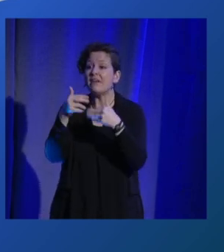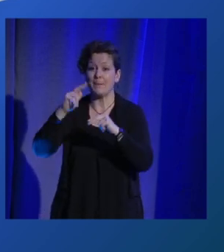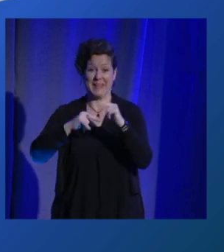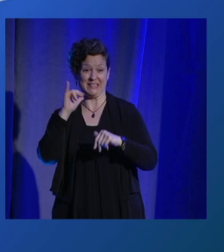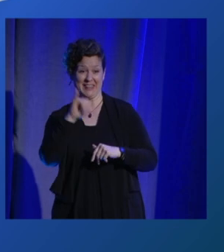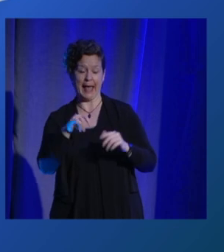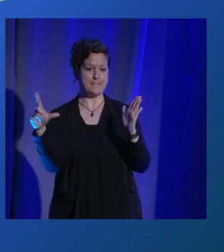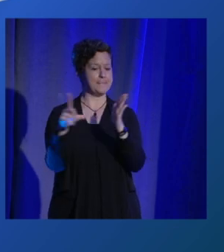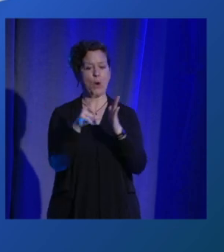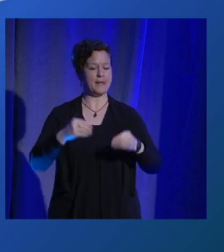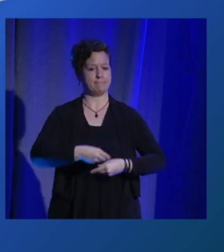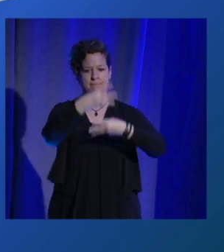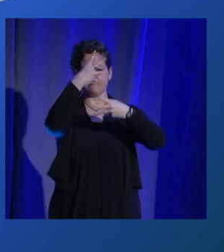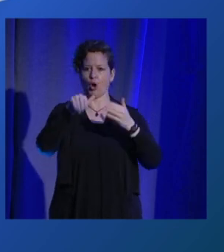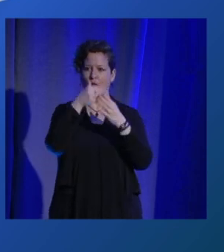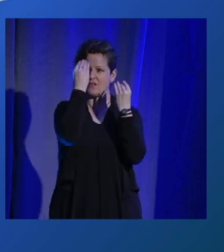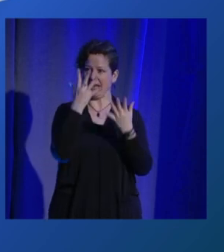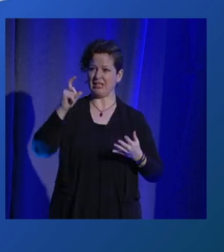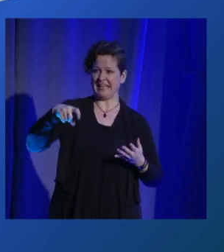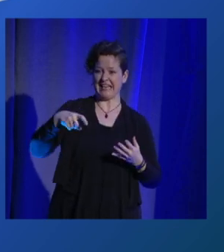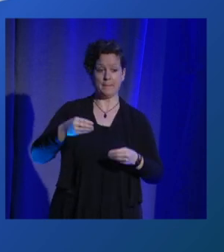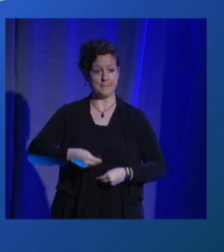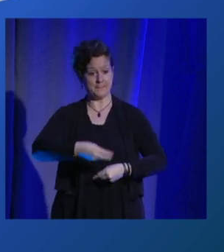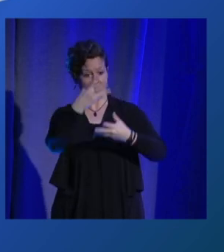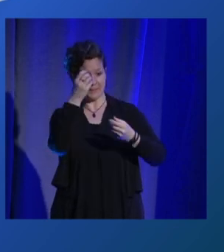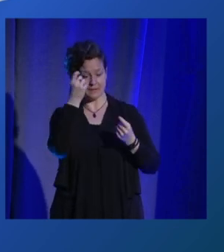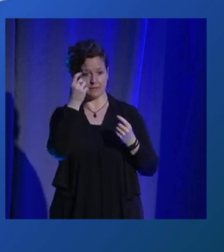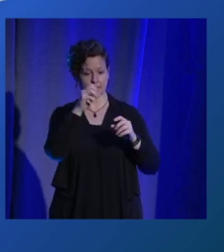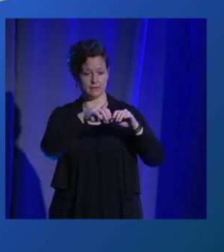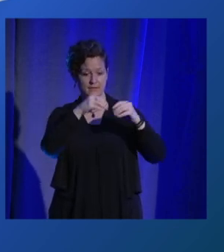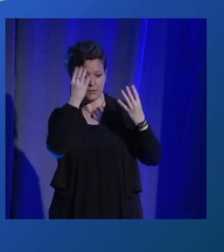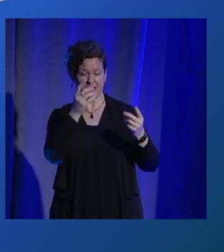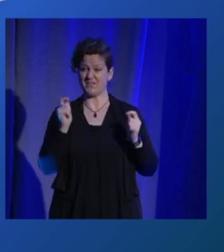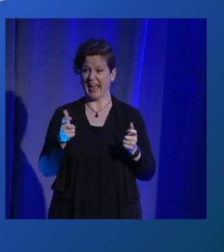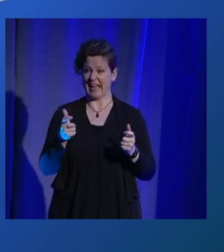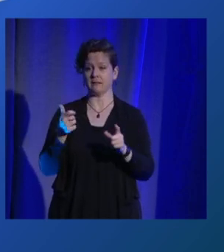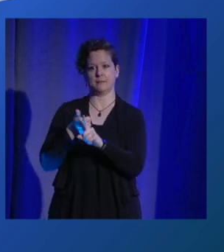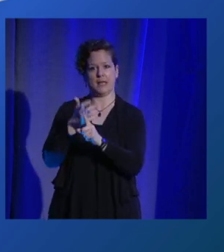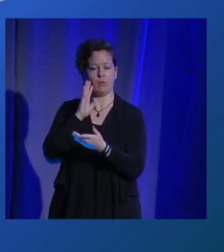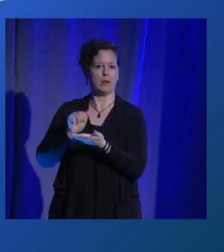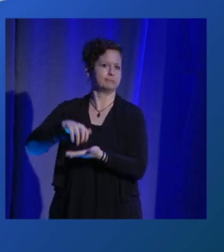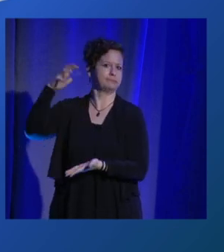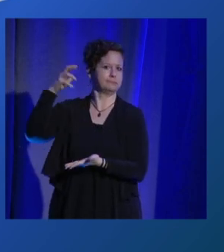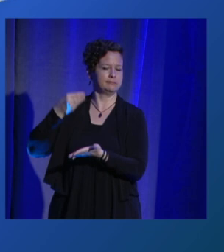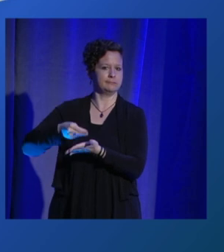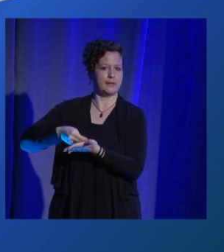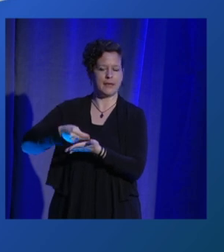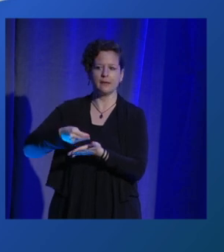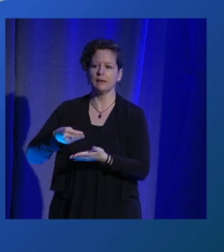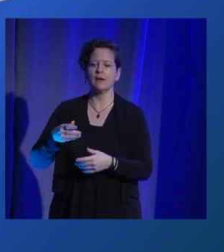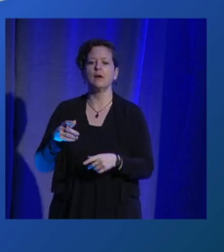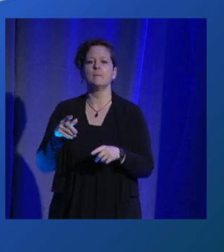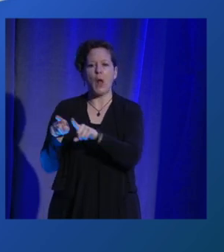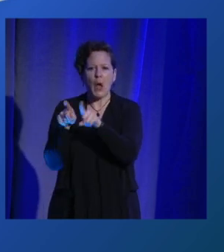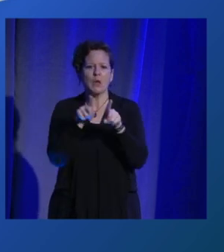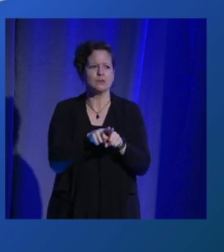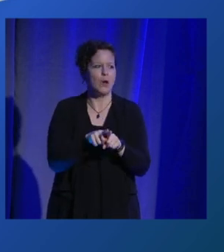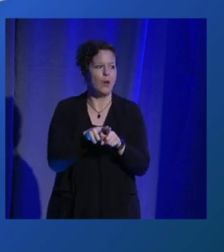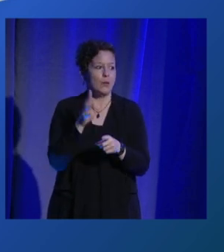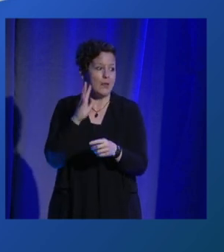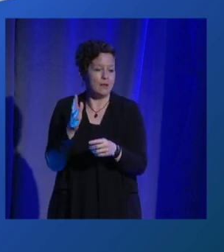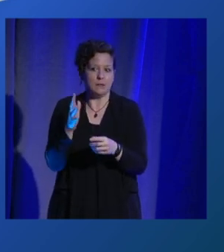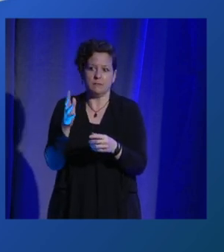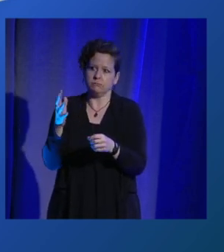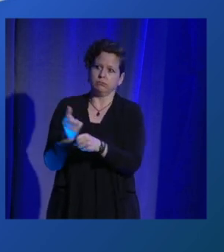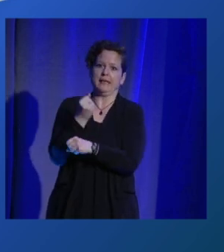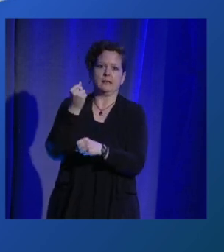please give me a call because I would really love to invest in you but also fundamentally we need to have that architecture and we're going